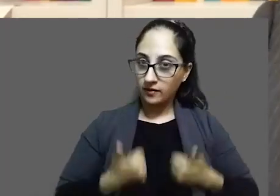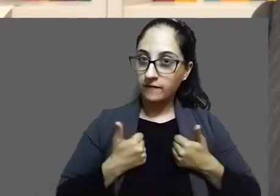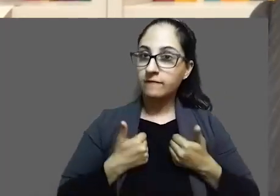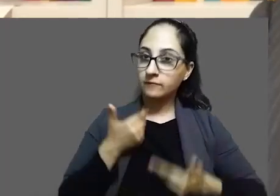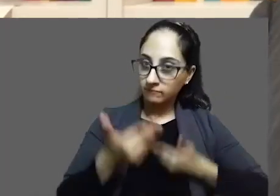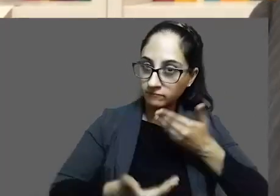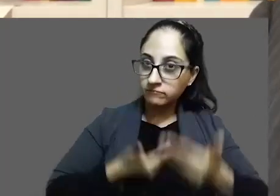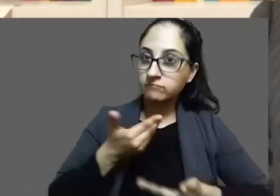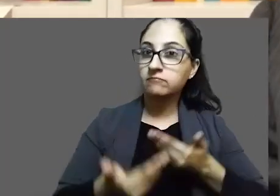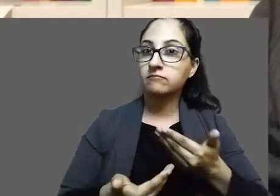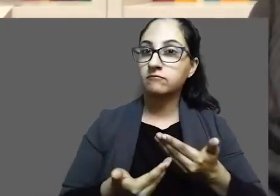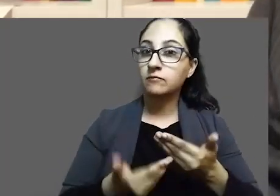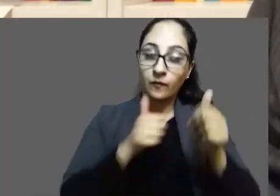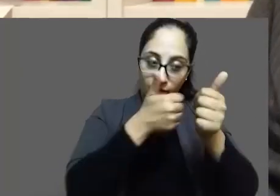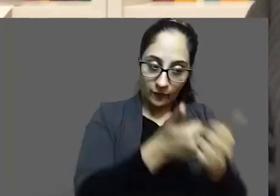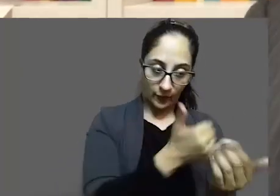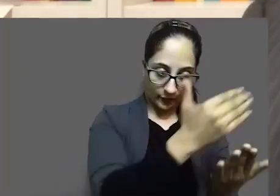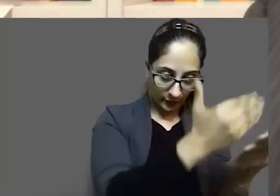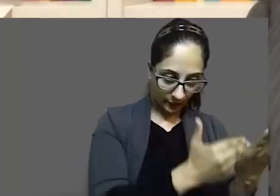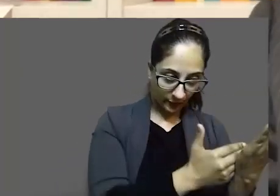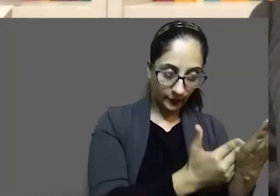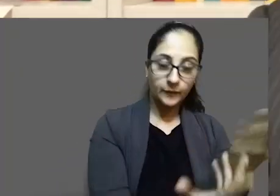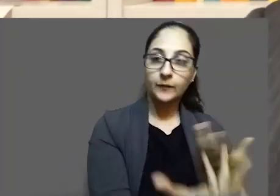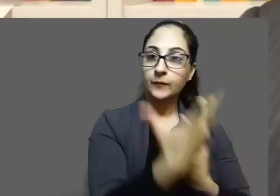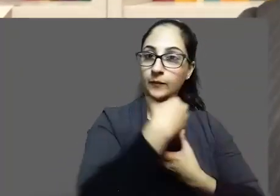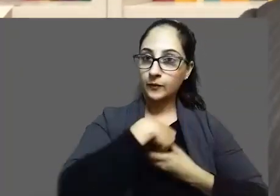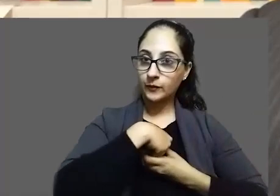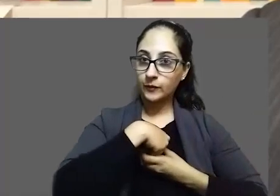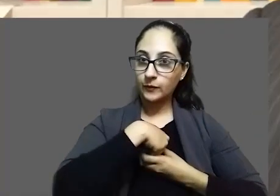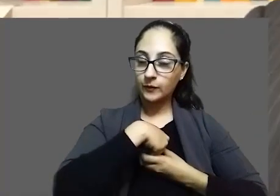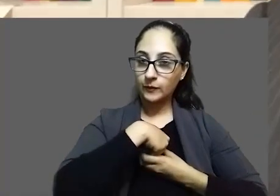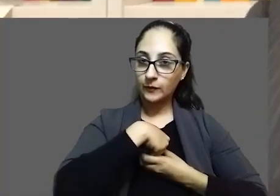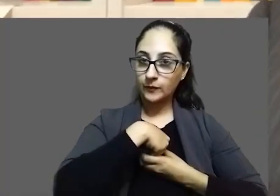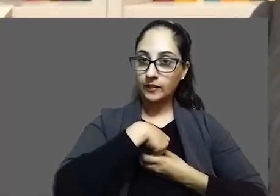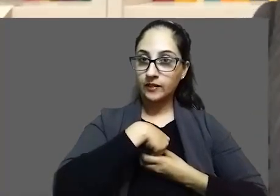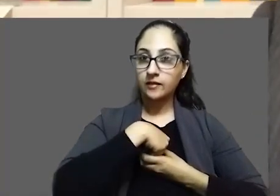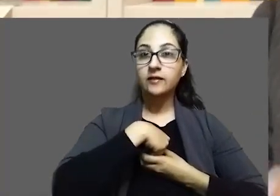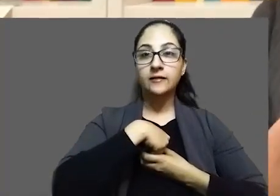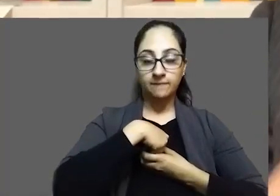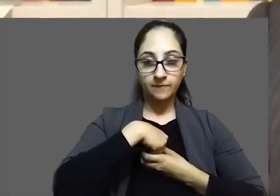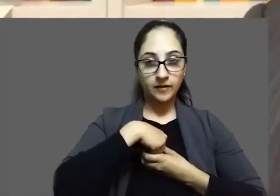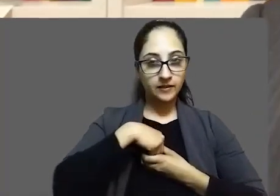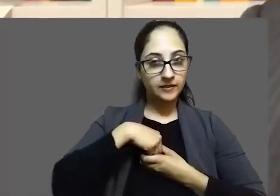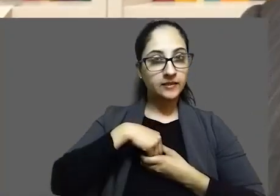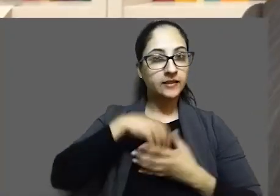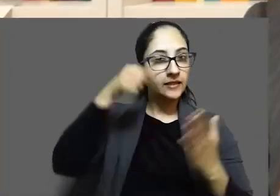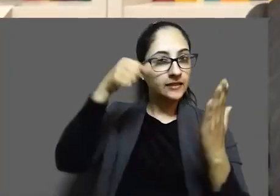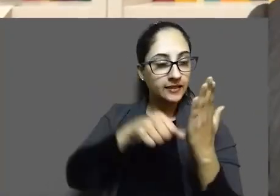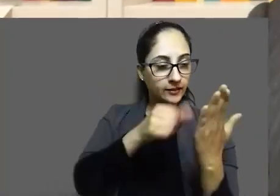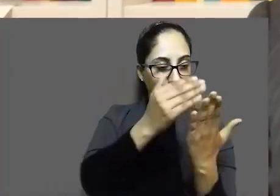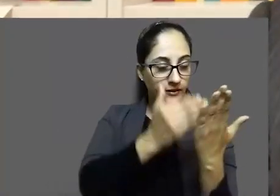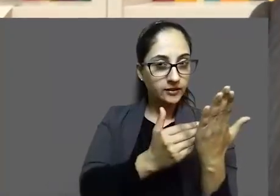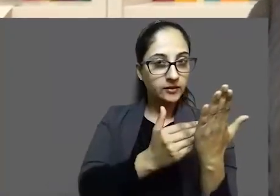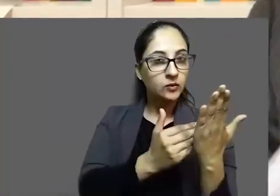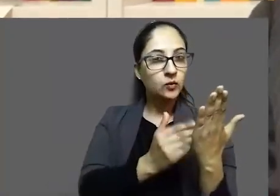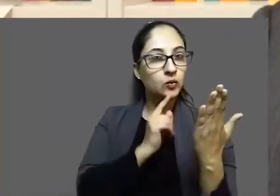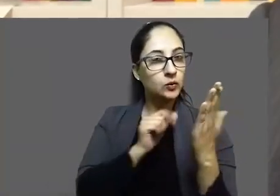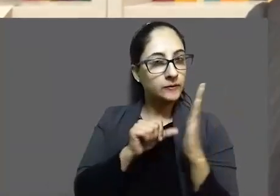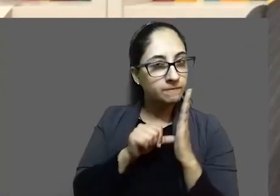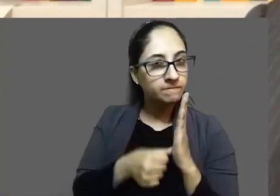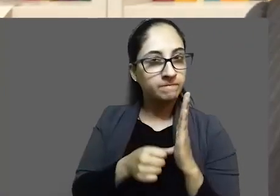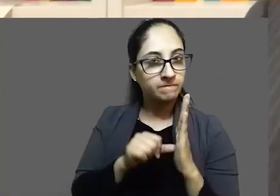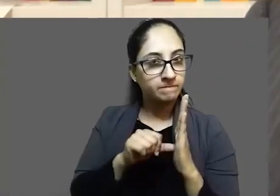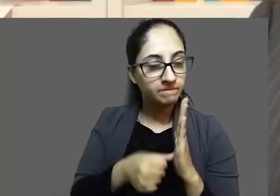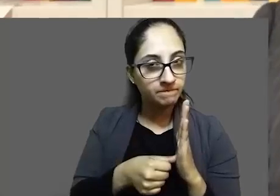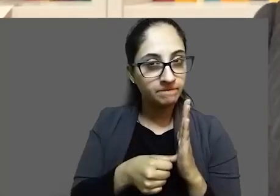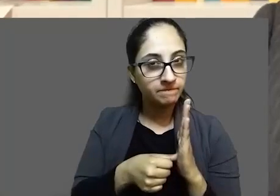it feels so urgent and so necessary, not because we're lacking that, but because it's always